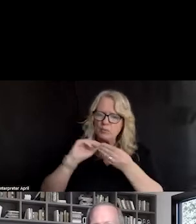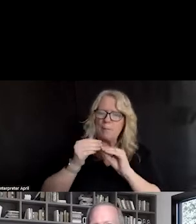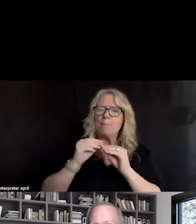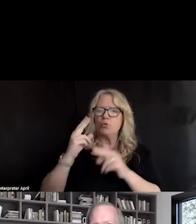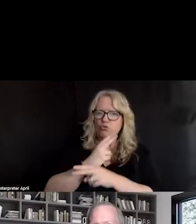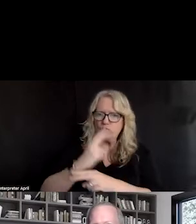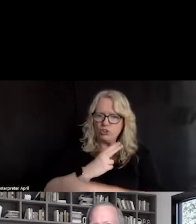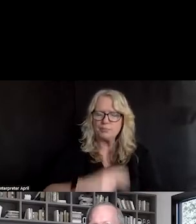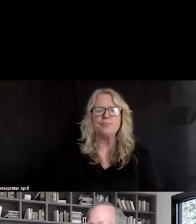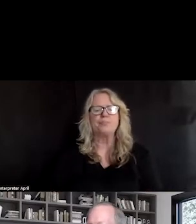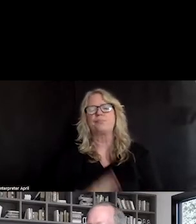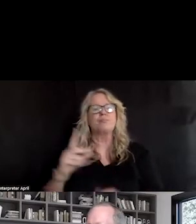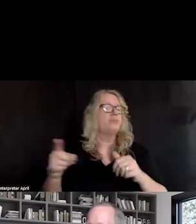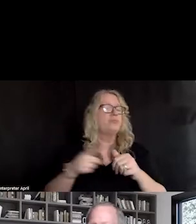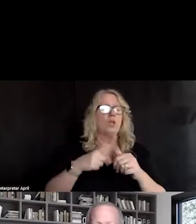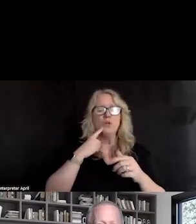first effort, Kana